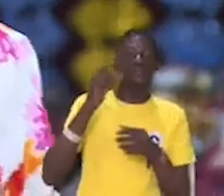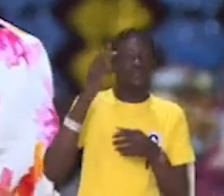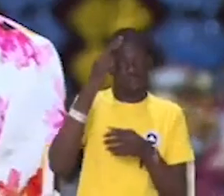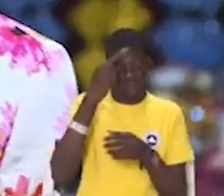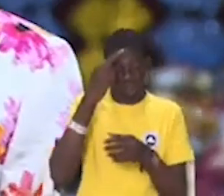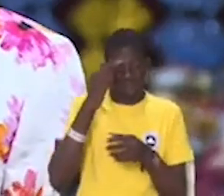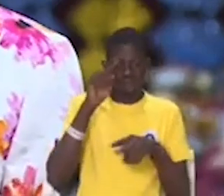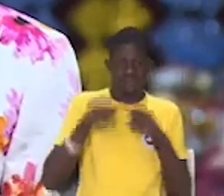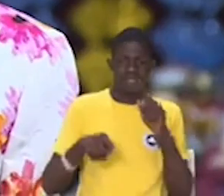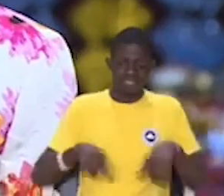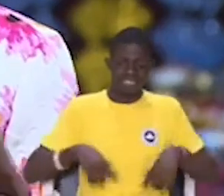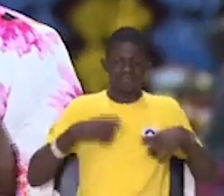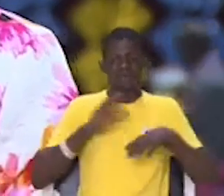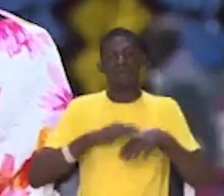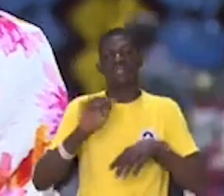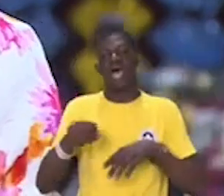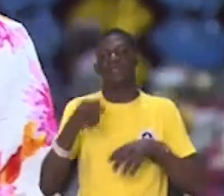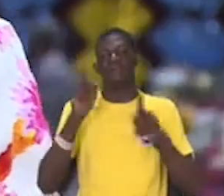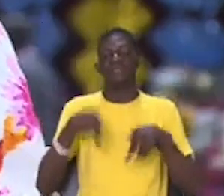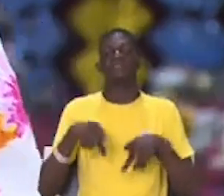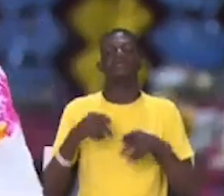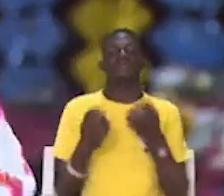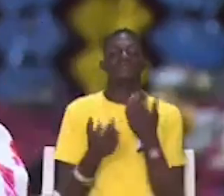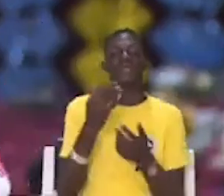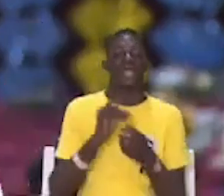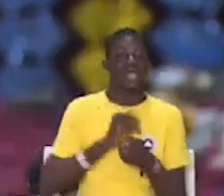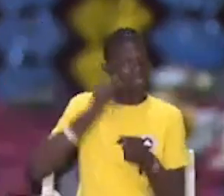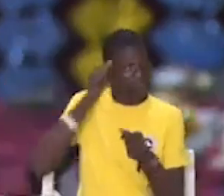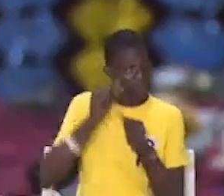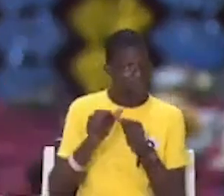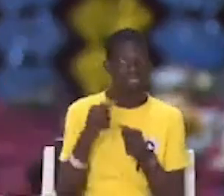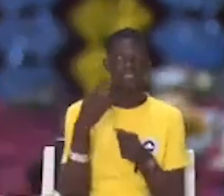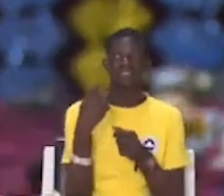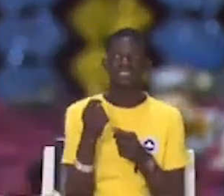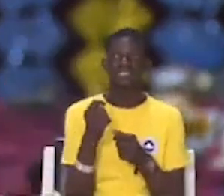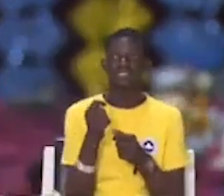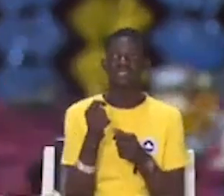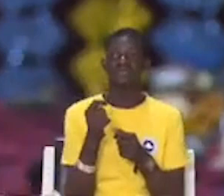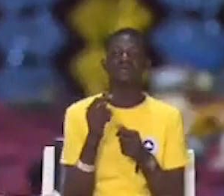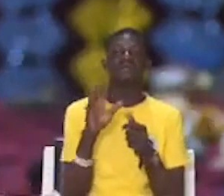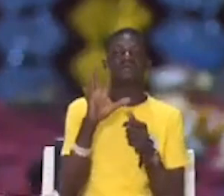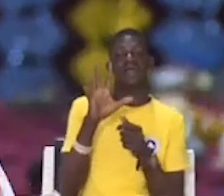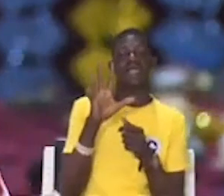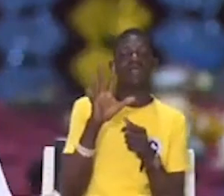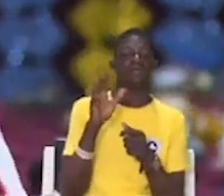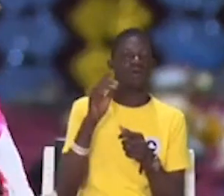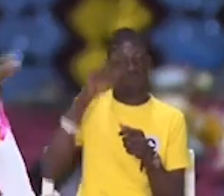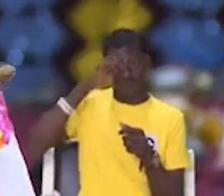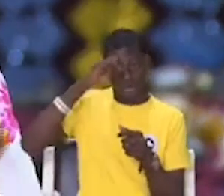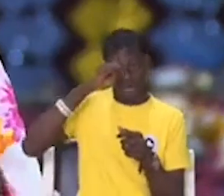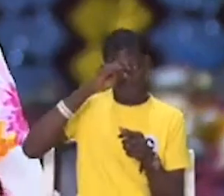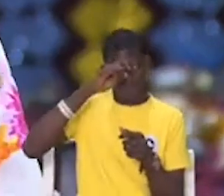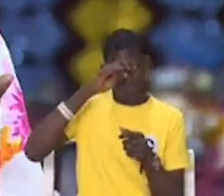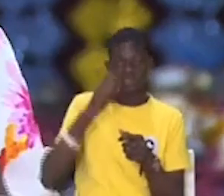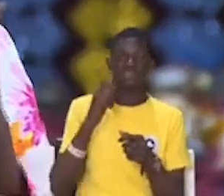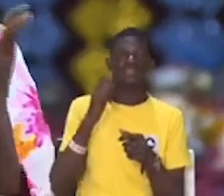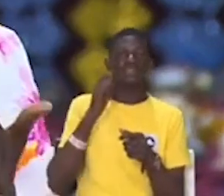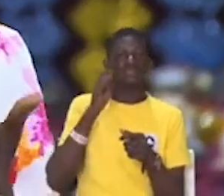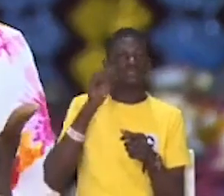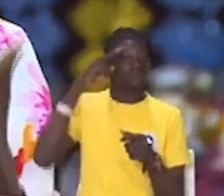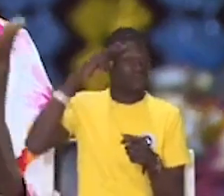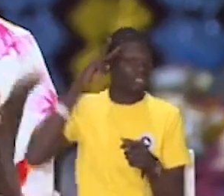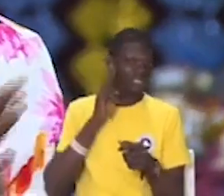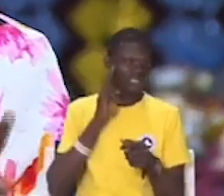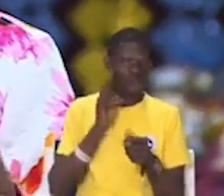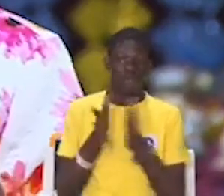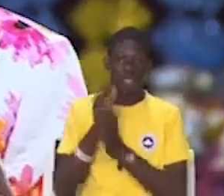another person's fire. I remember the five wise virgins. When the five foolish virgins asked them in